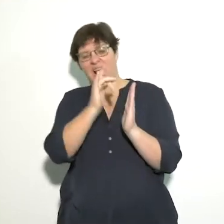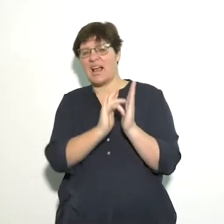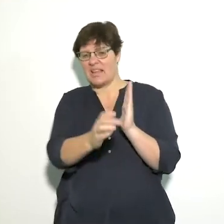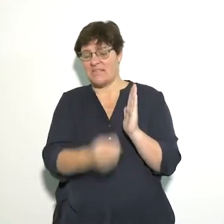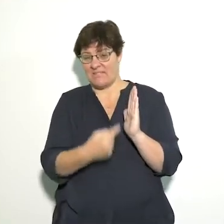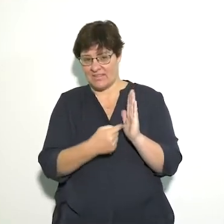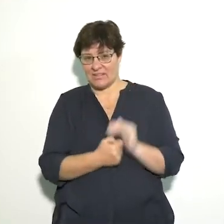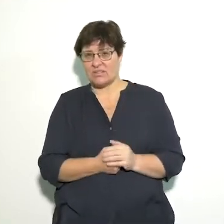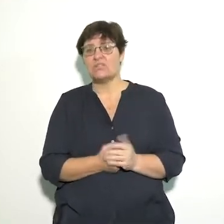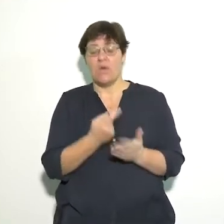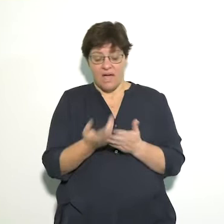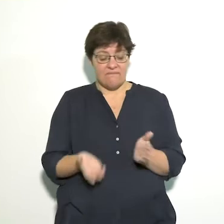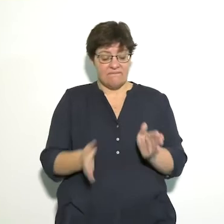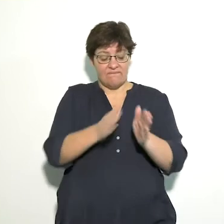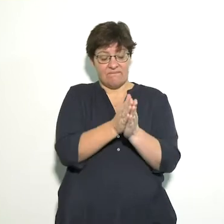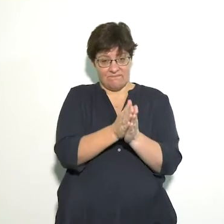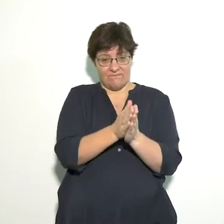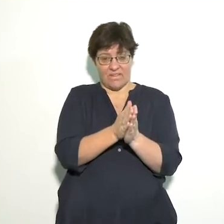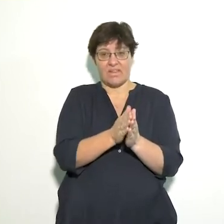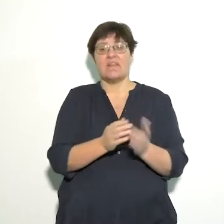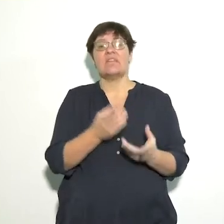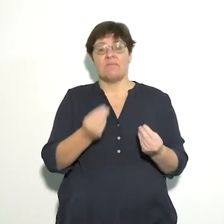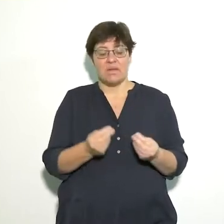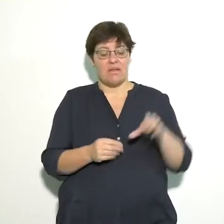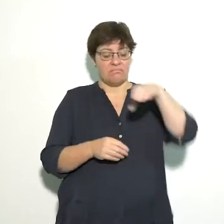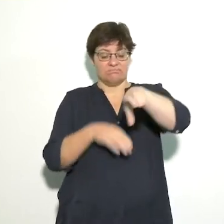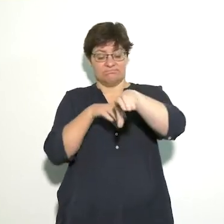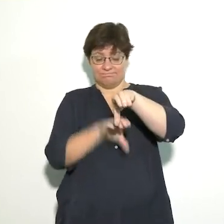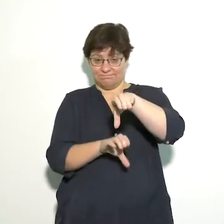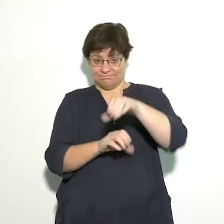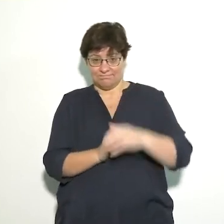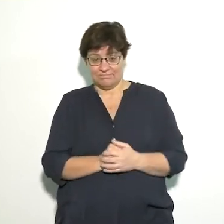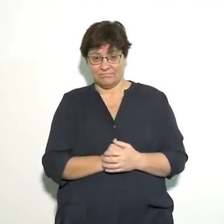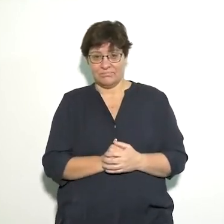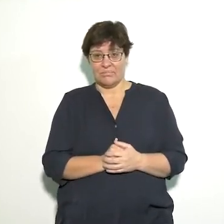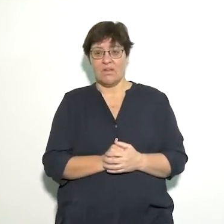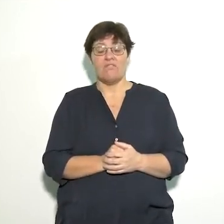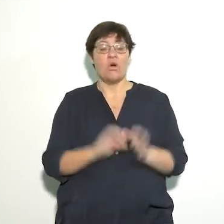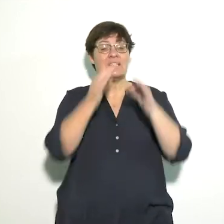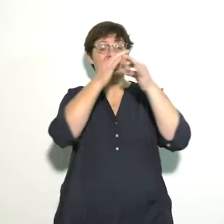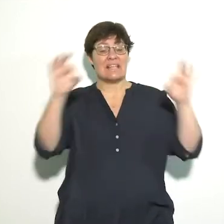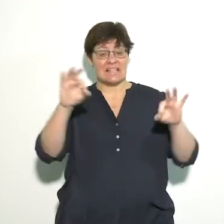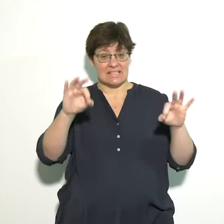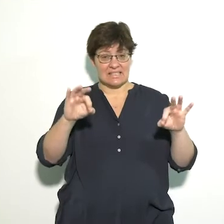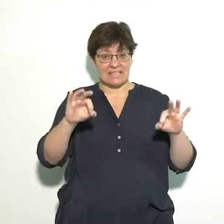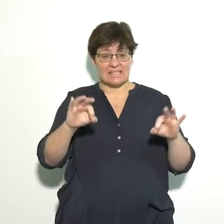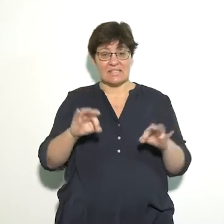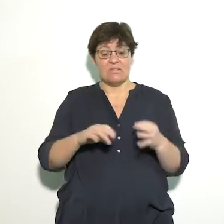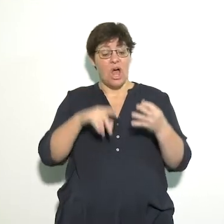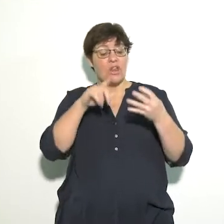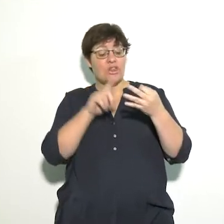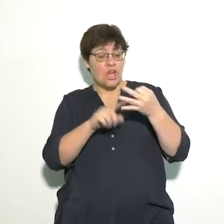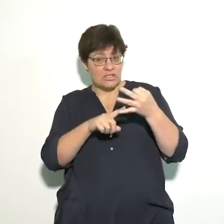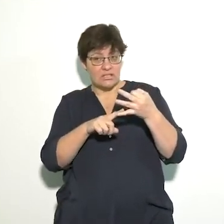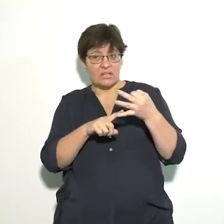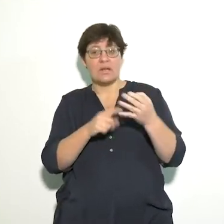4 pictures, just fold your page in half and it will give you 2 sets. For your sentence strips, on the 3rd piece of paper, you're